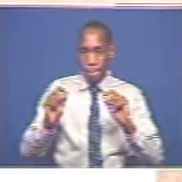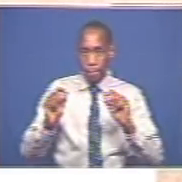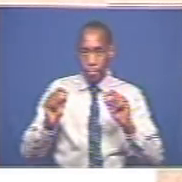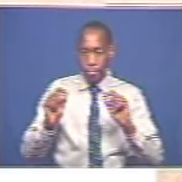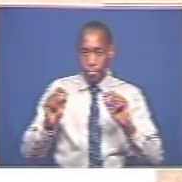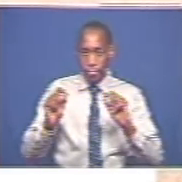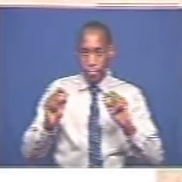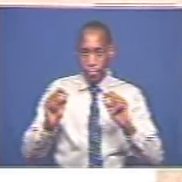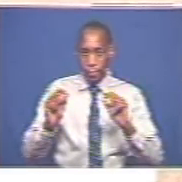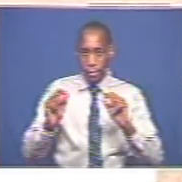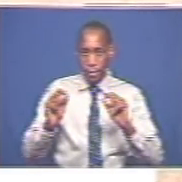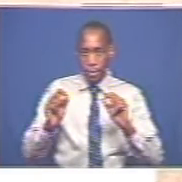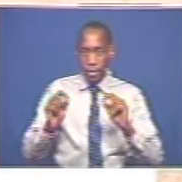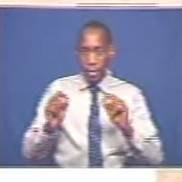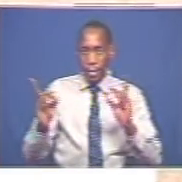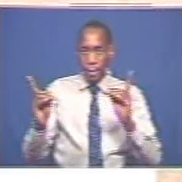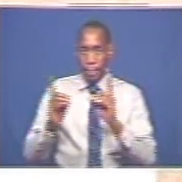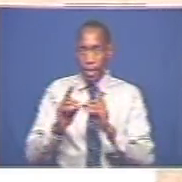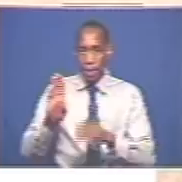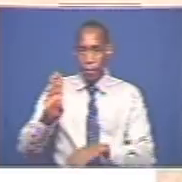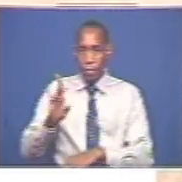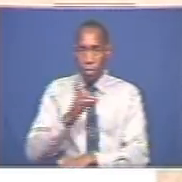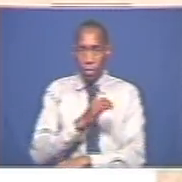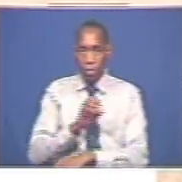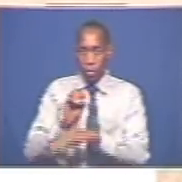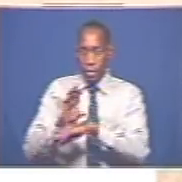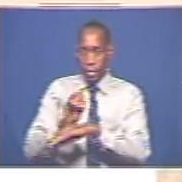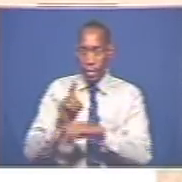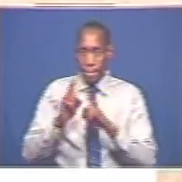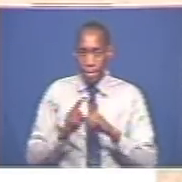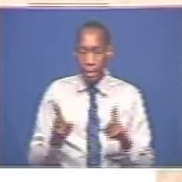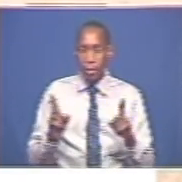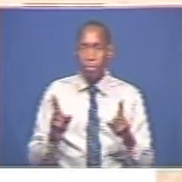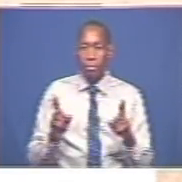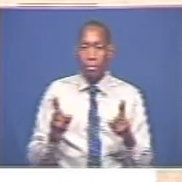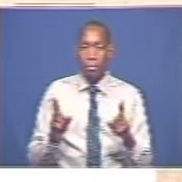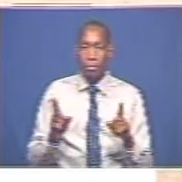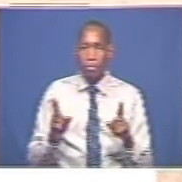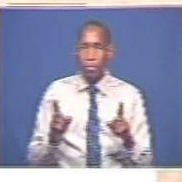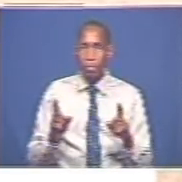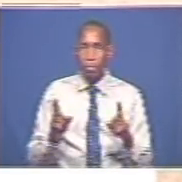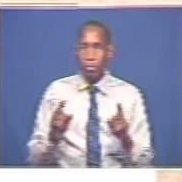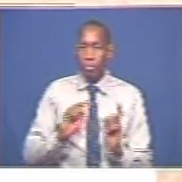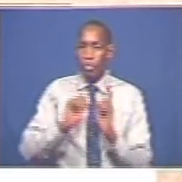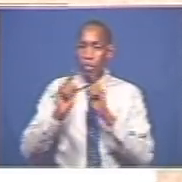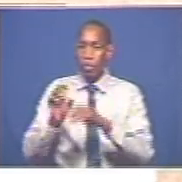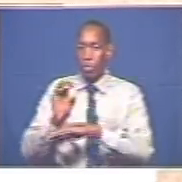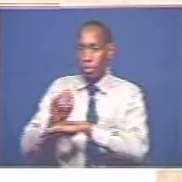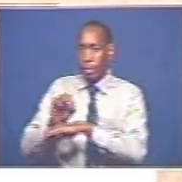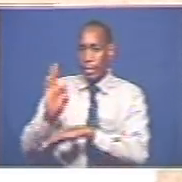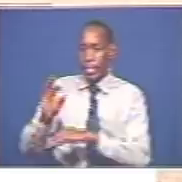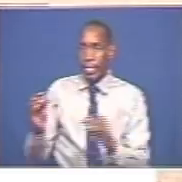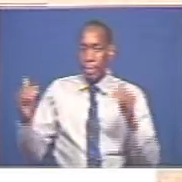I went to 4 counselors. But sadly, I would go for counseling 3 sessions,